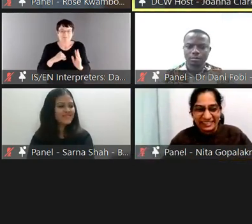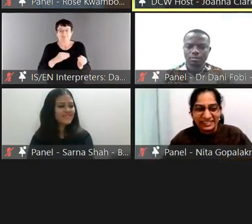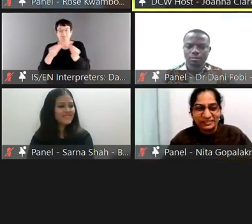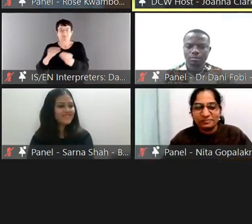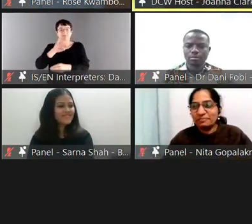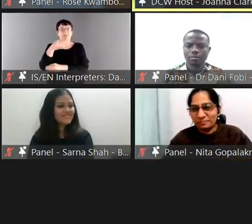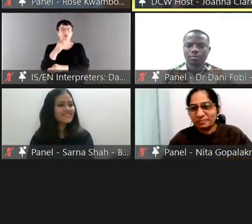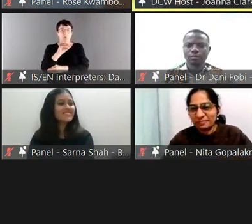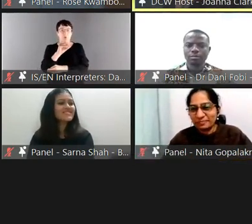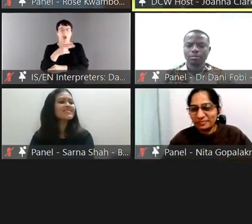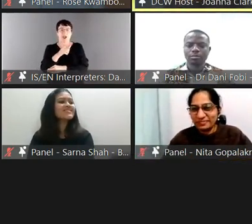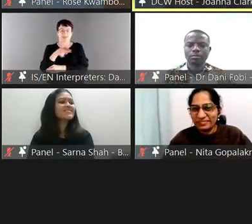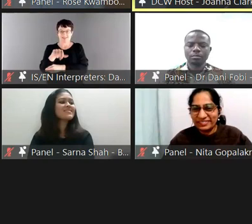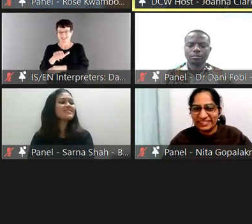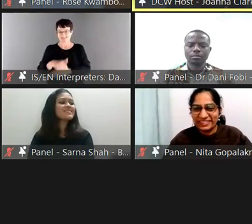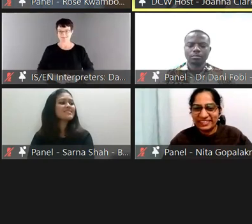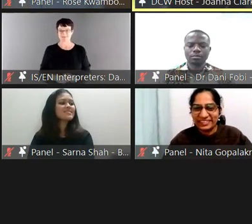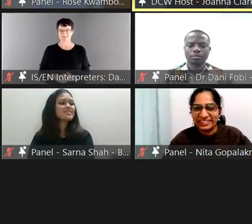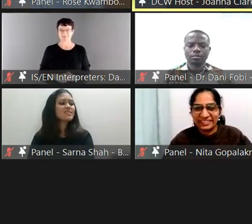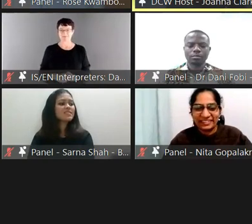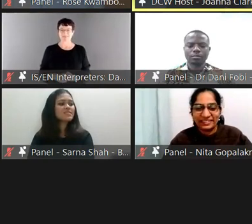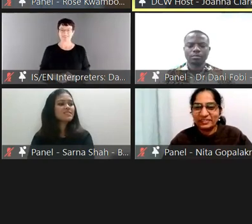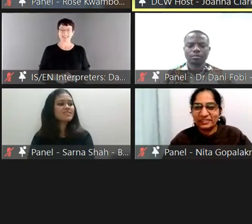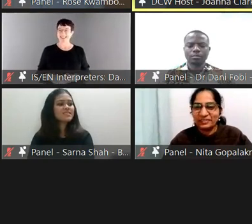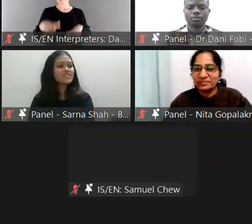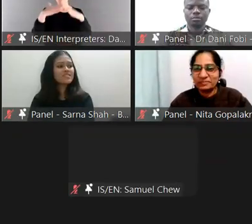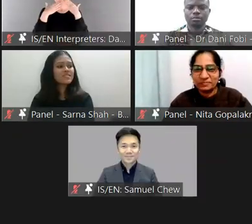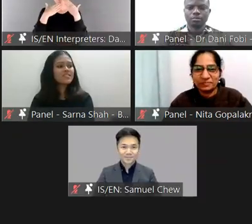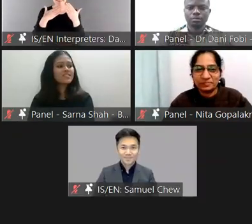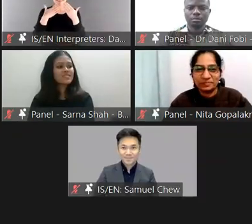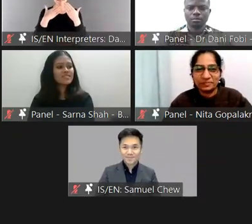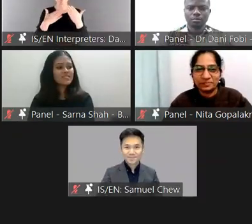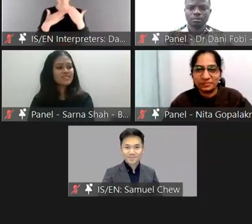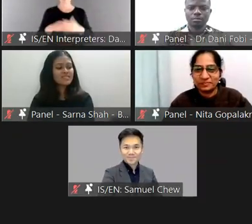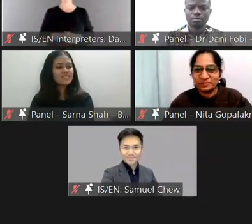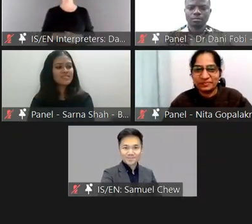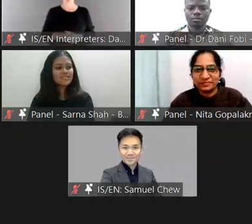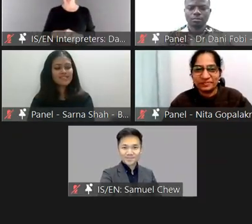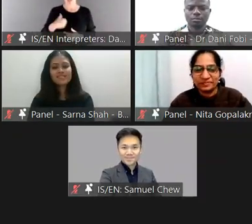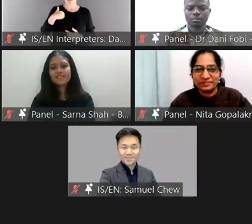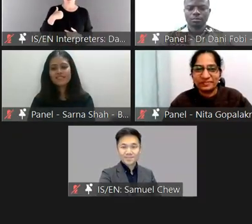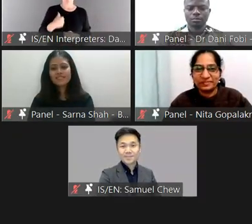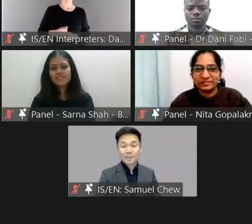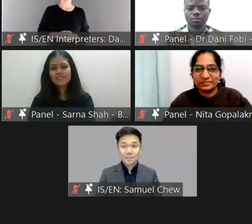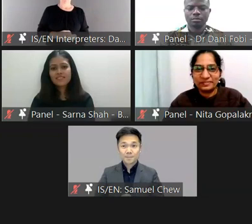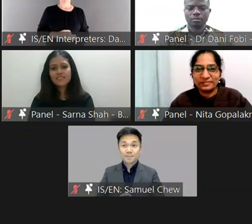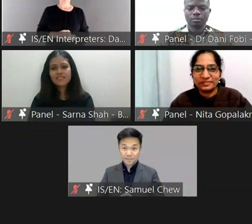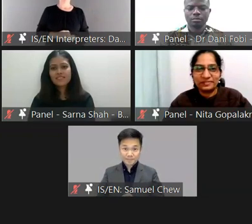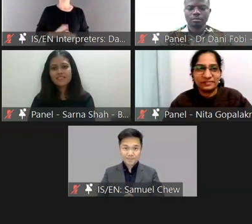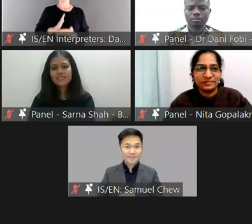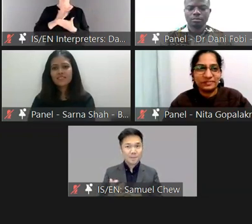Thank you very, very much, Nita. And I know you've all already met Rose, but perhaps Rose can